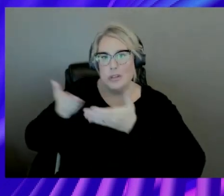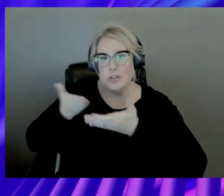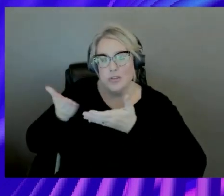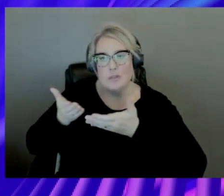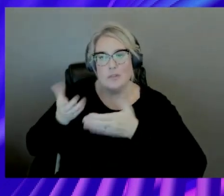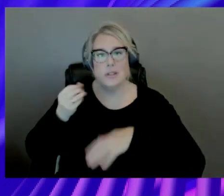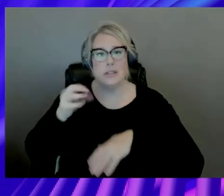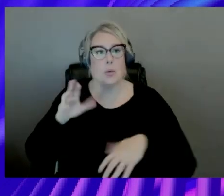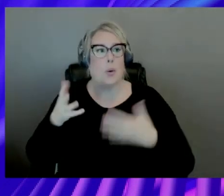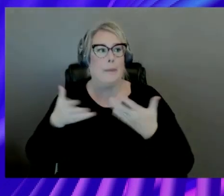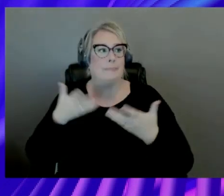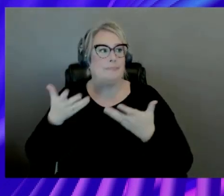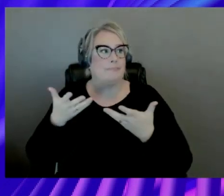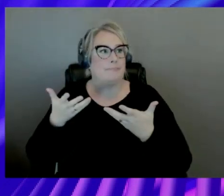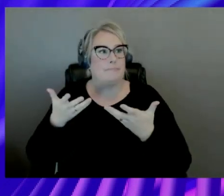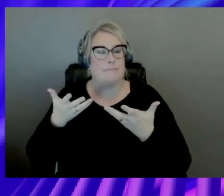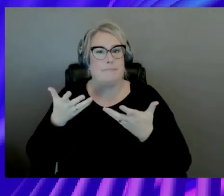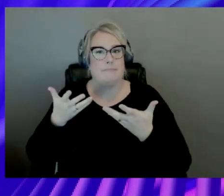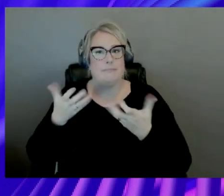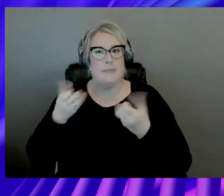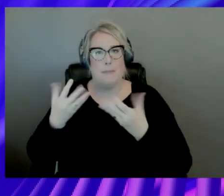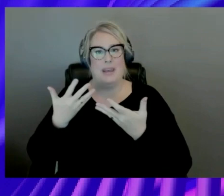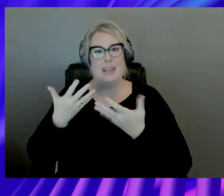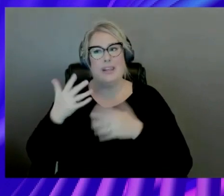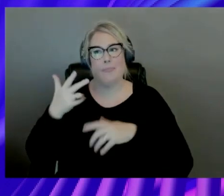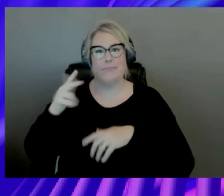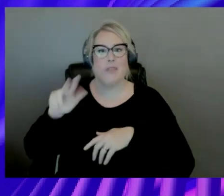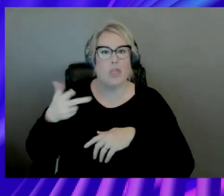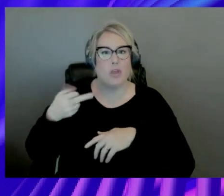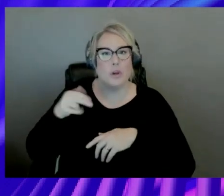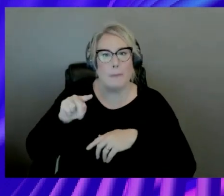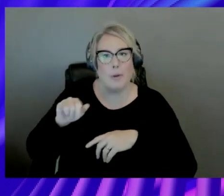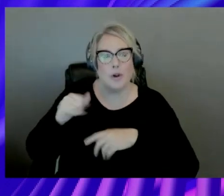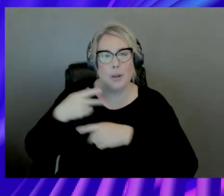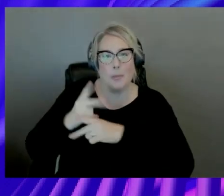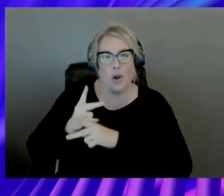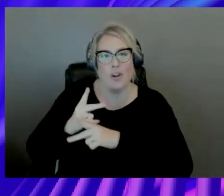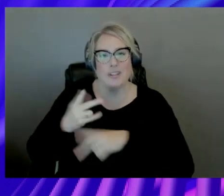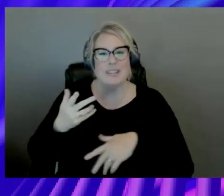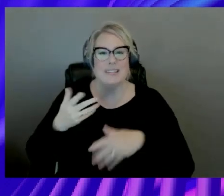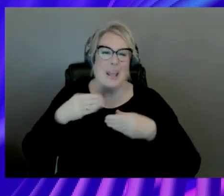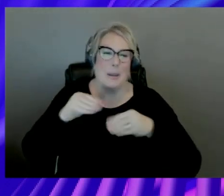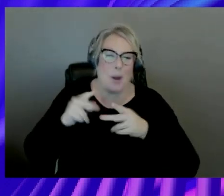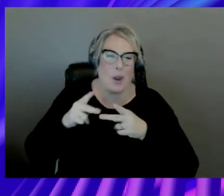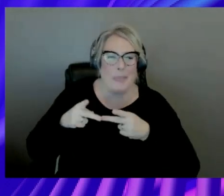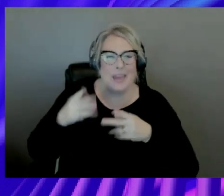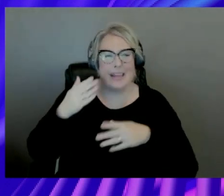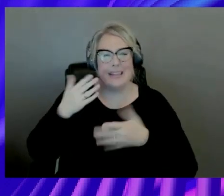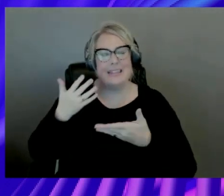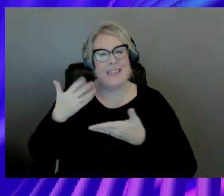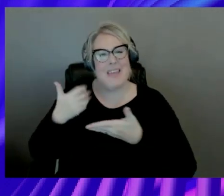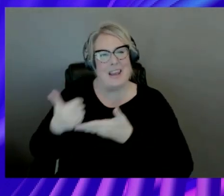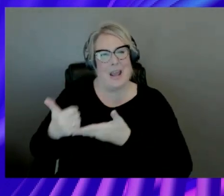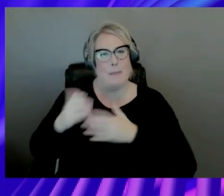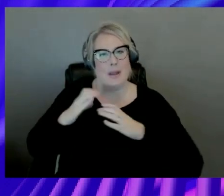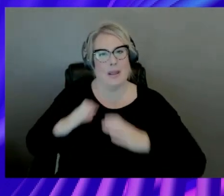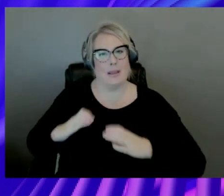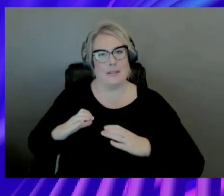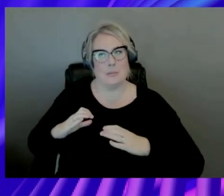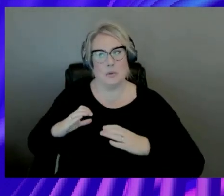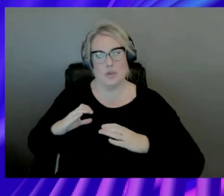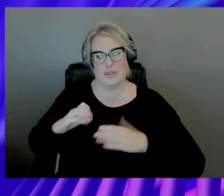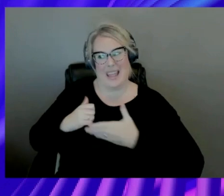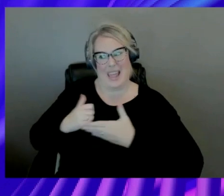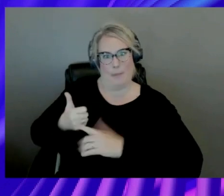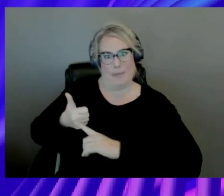things that we have for third-party products as part of the marketplace and things that help customers help themselves.